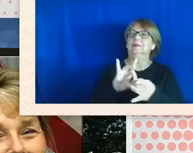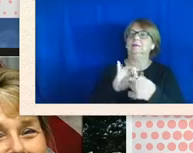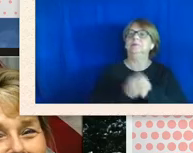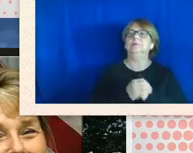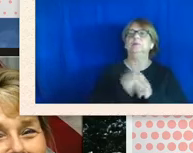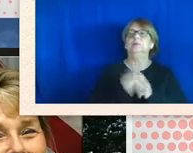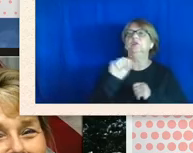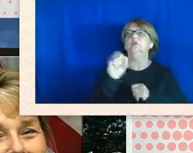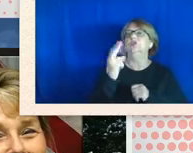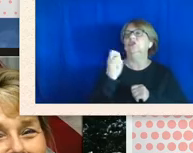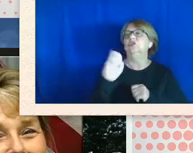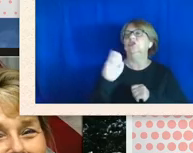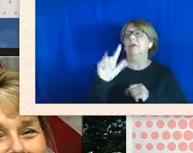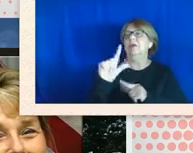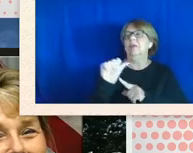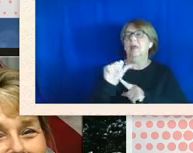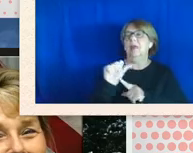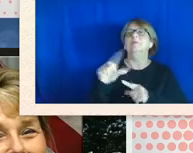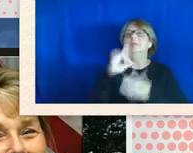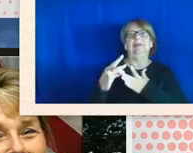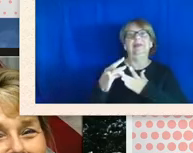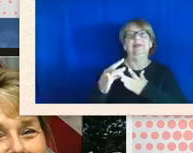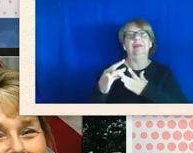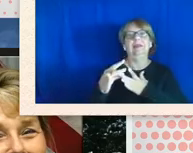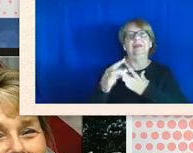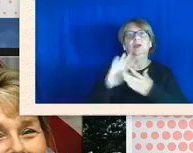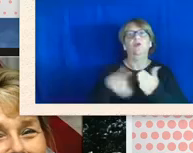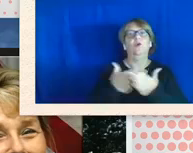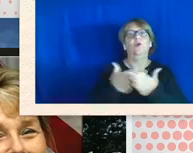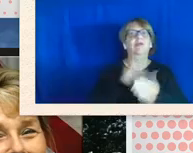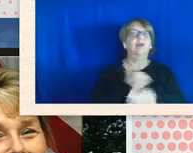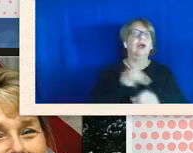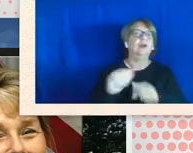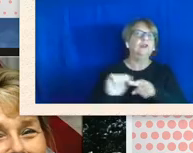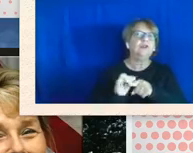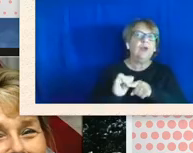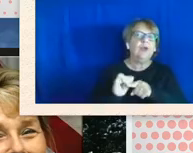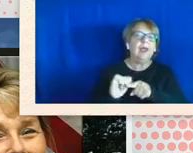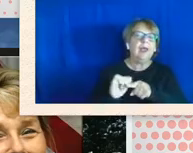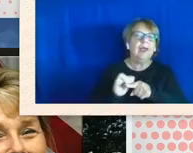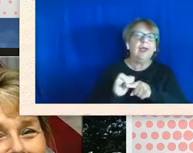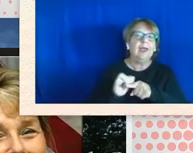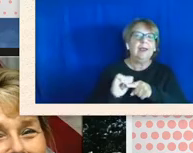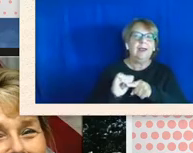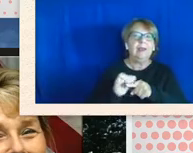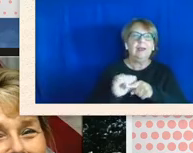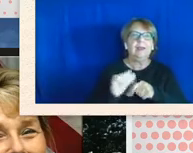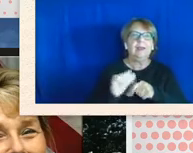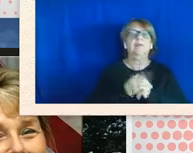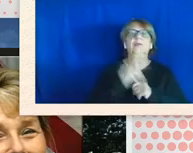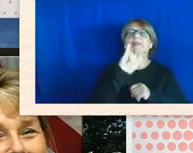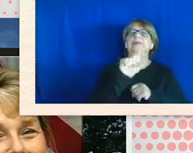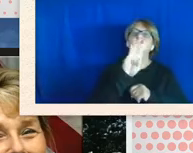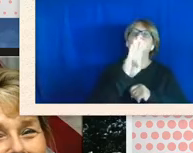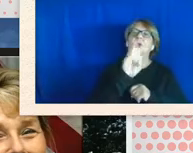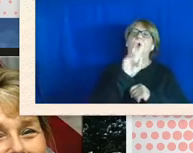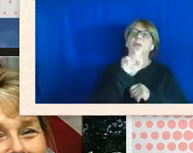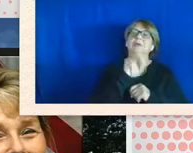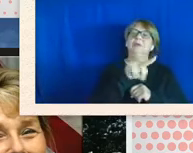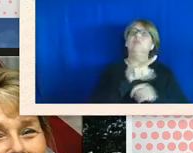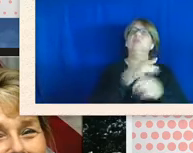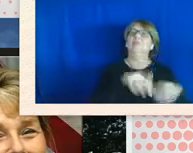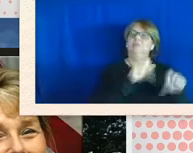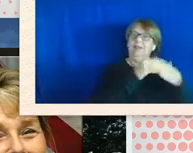that's leading the charge on all of our training. Lisa Robertson has taken the lead along with our IT,